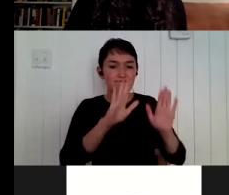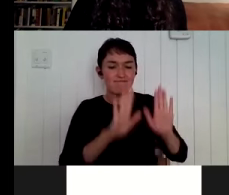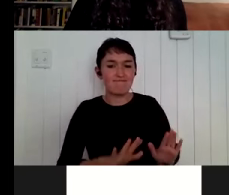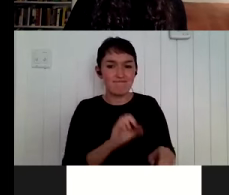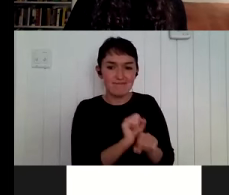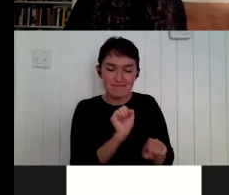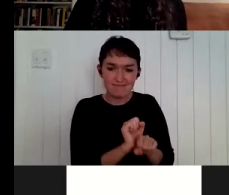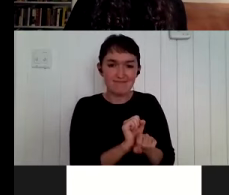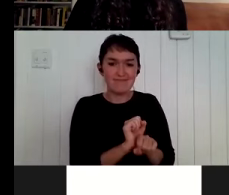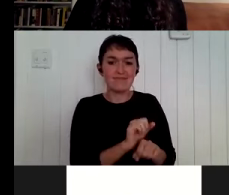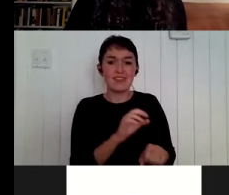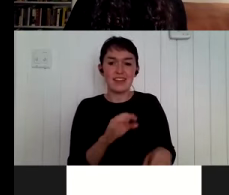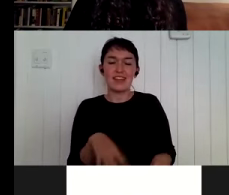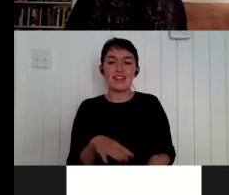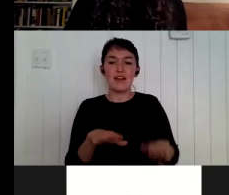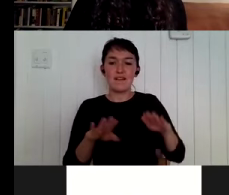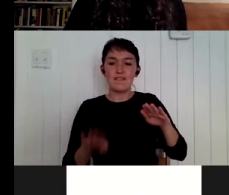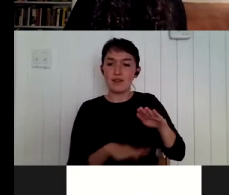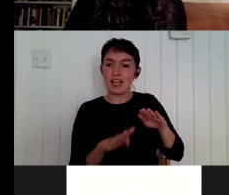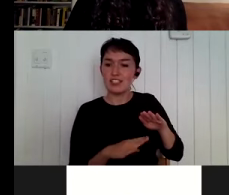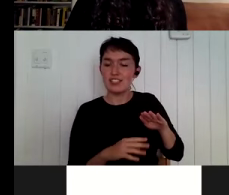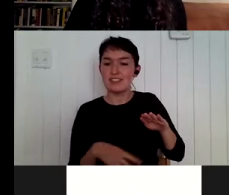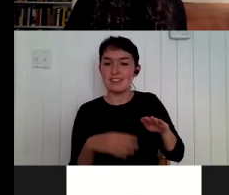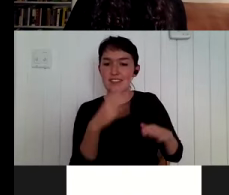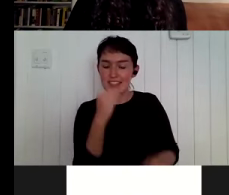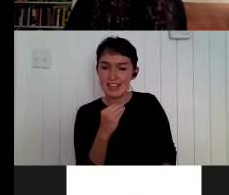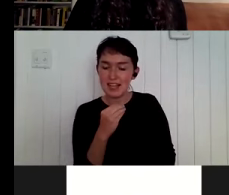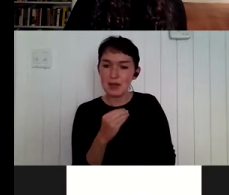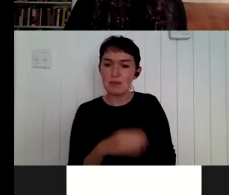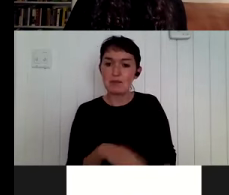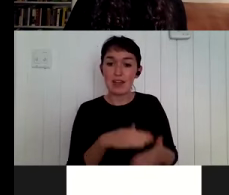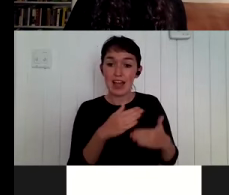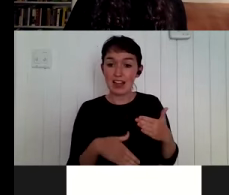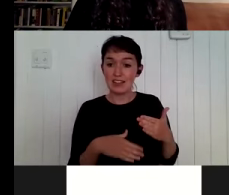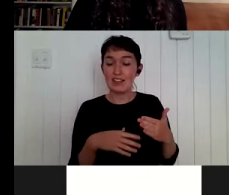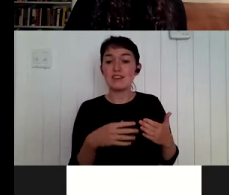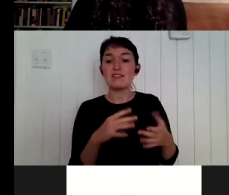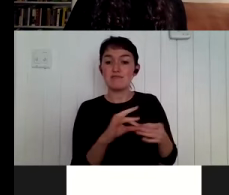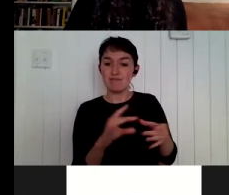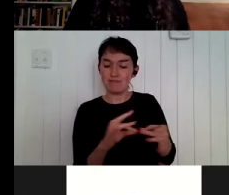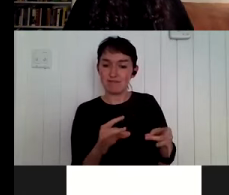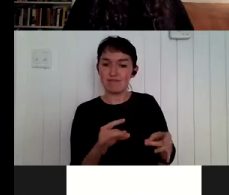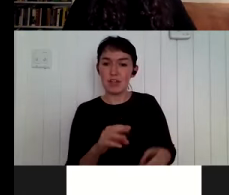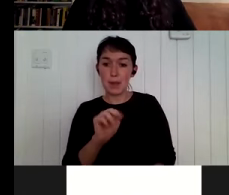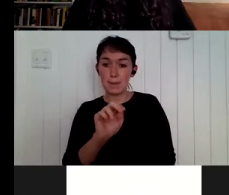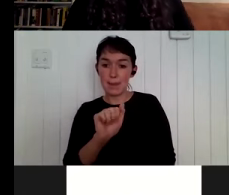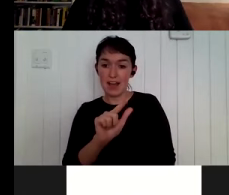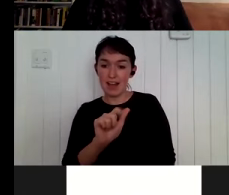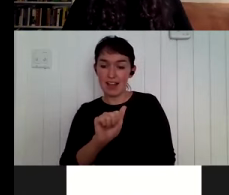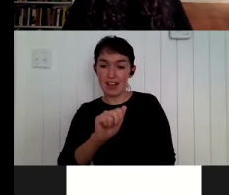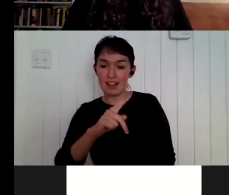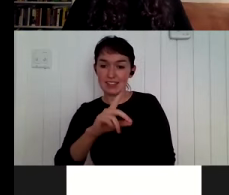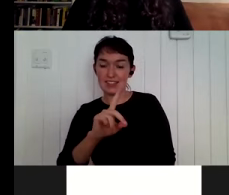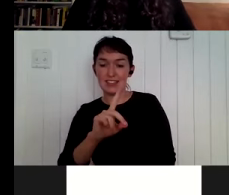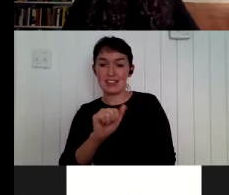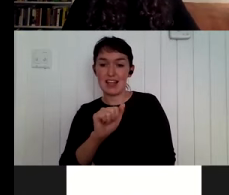sleep and sort of ended on the note of sort of some of the maladaptive things that it could do. And I was gonna pick up